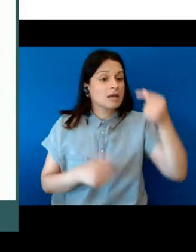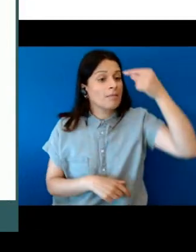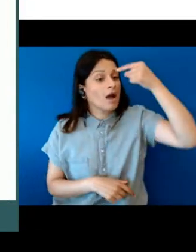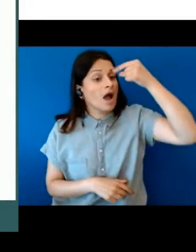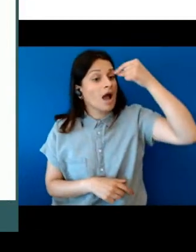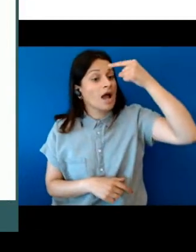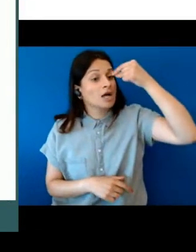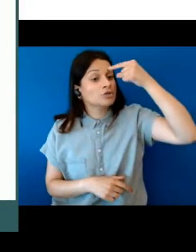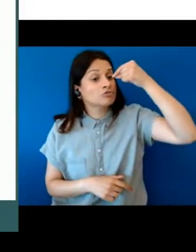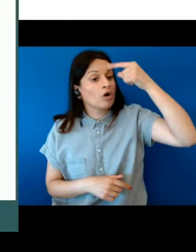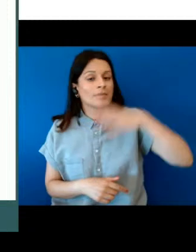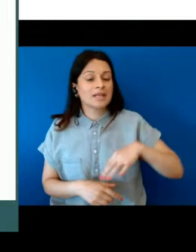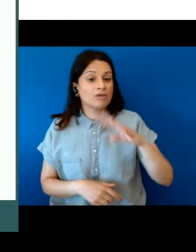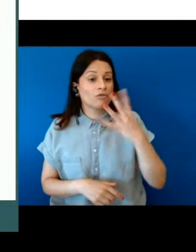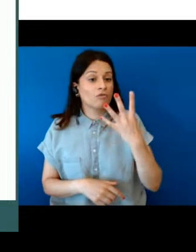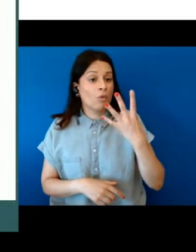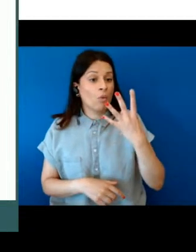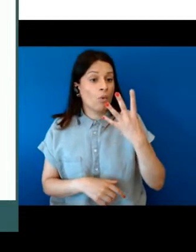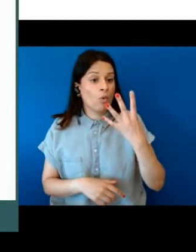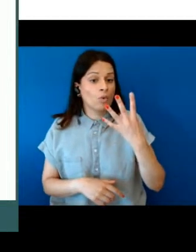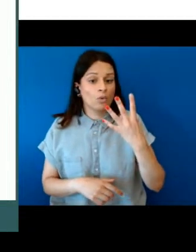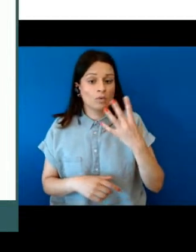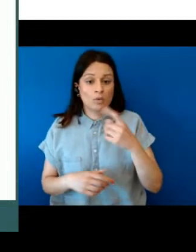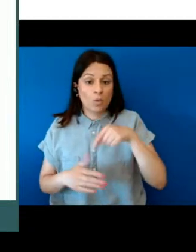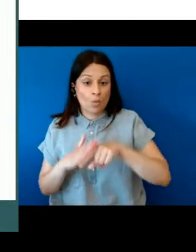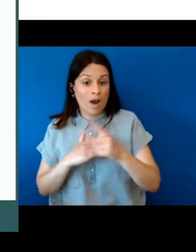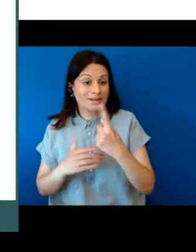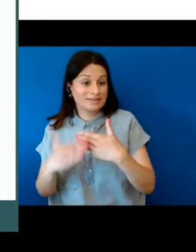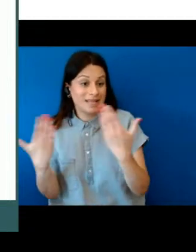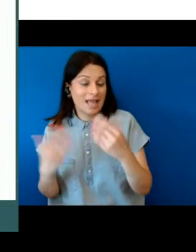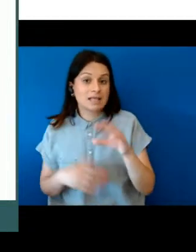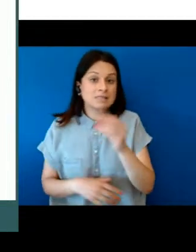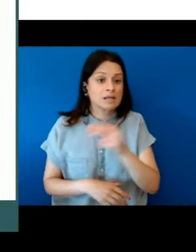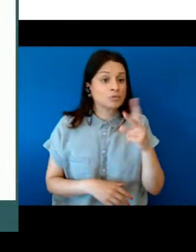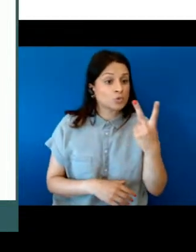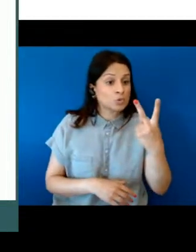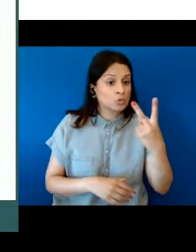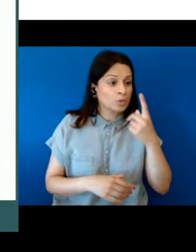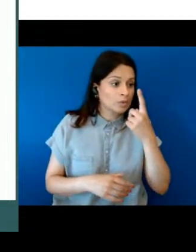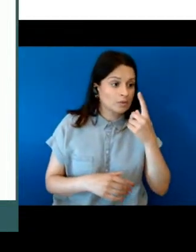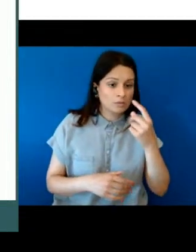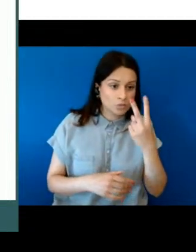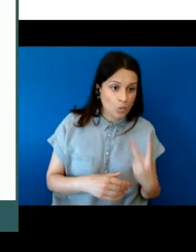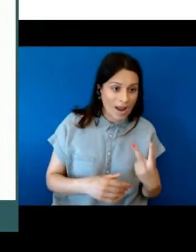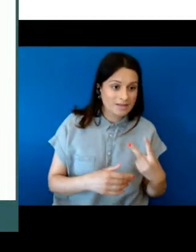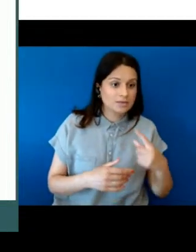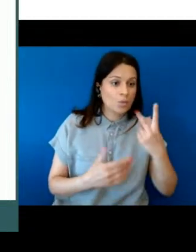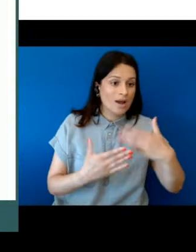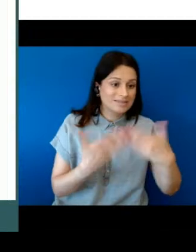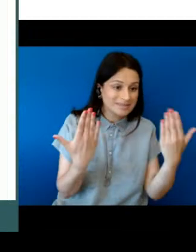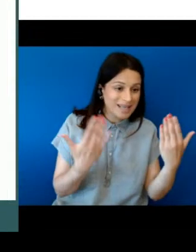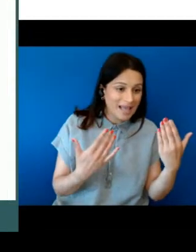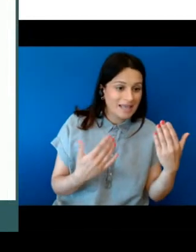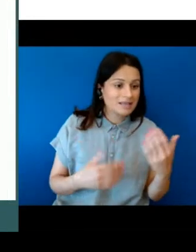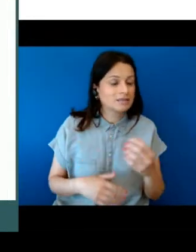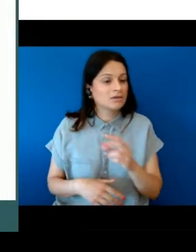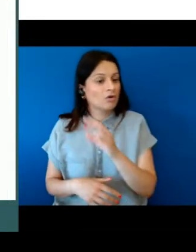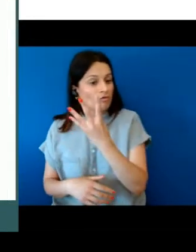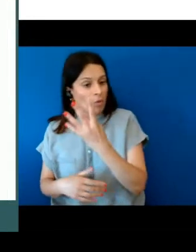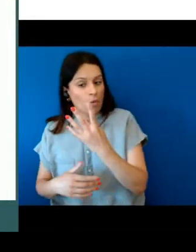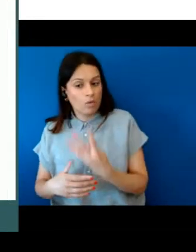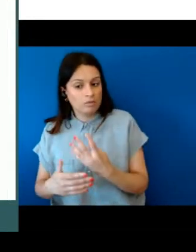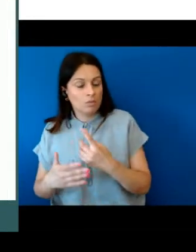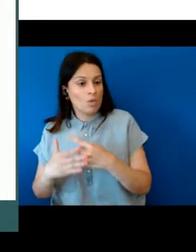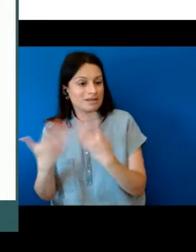times a day, some can be used twice a day. So it may just be whatever is appropriate for the patient. If they feel